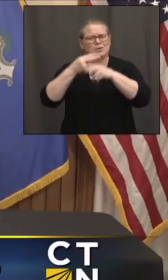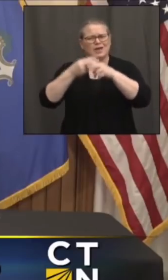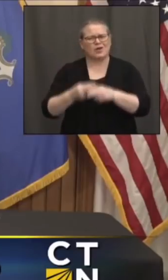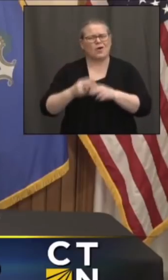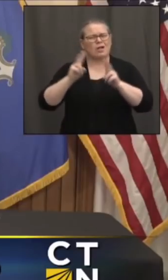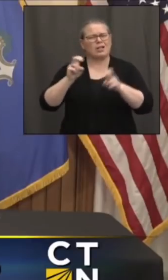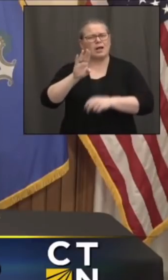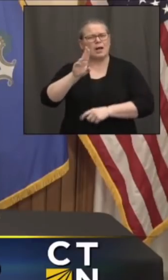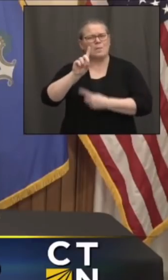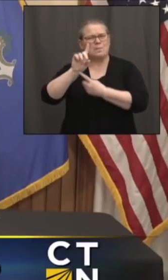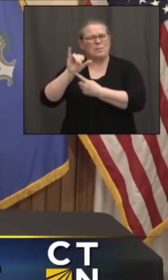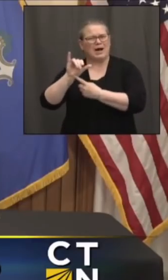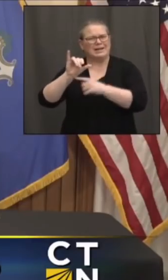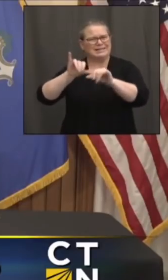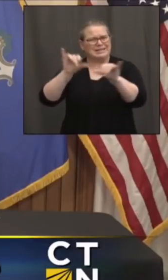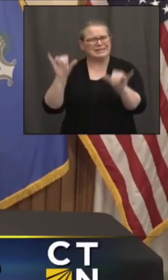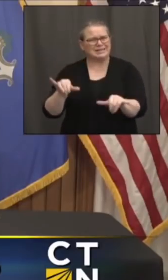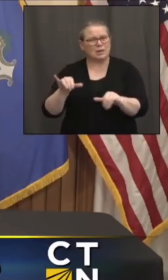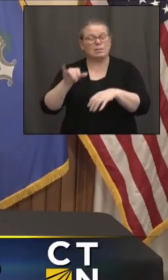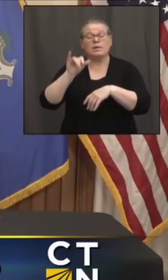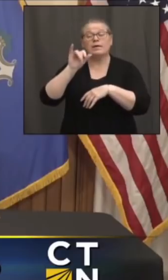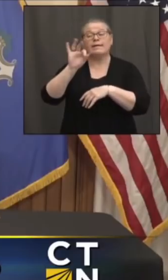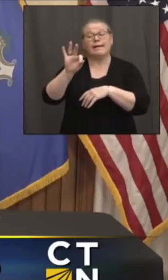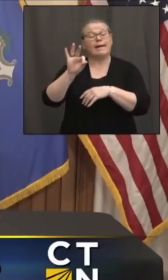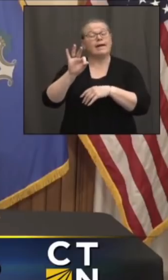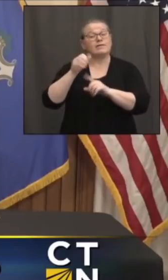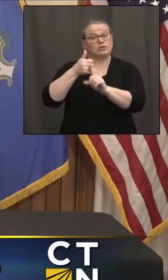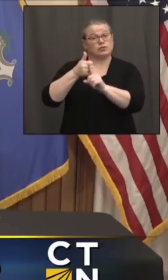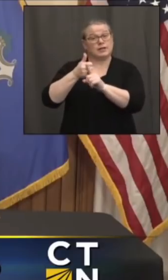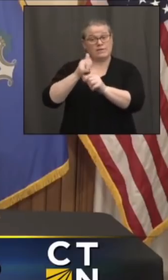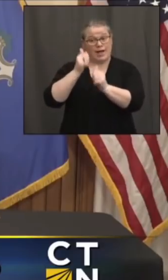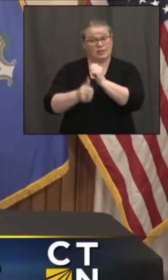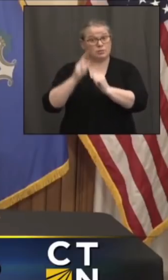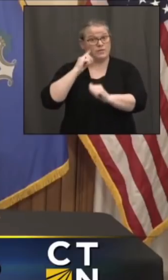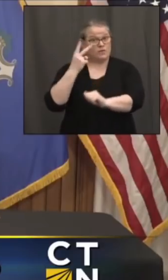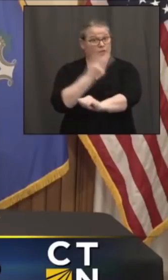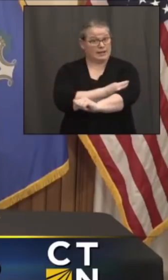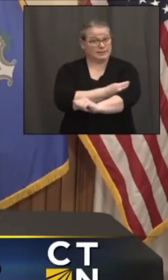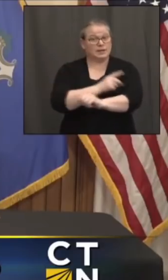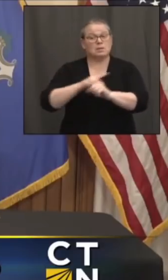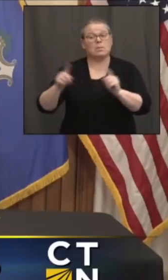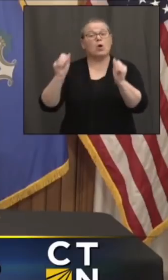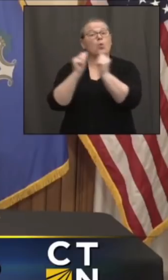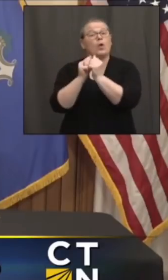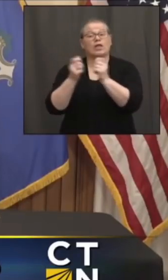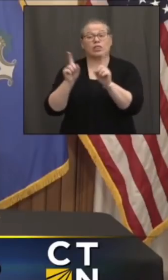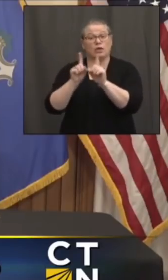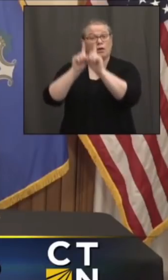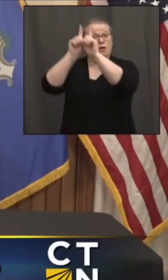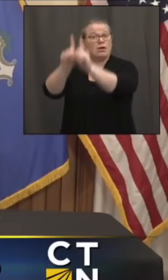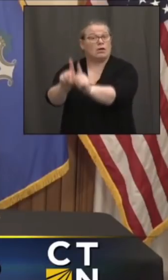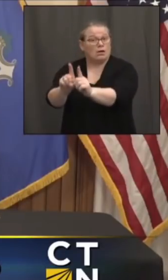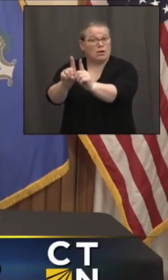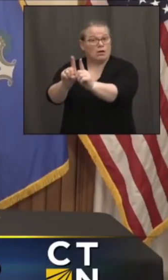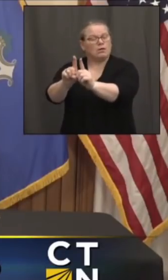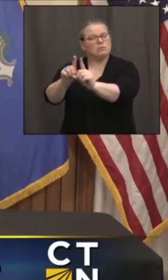not eligible for the vaccine, you can still get one if you're accompanying someone who is, say, the adult child who is taking care